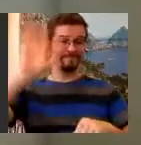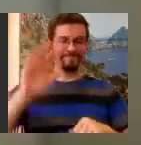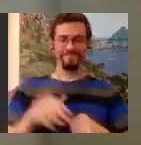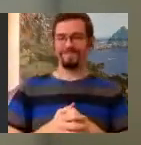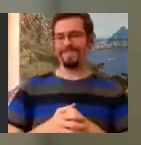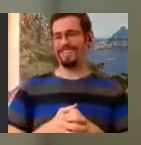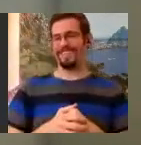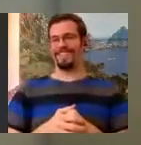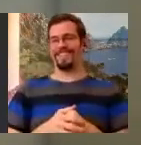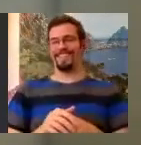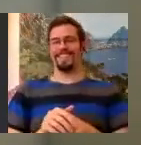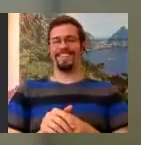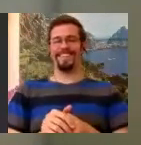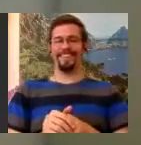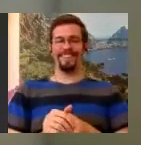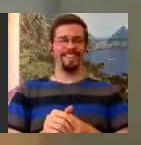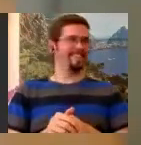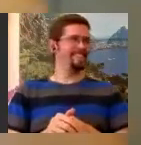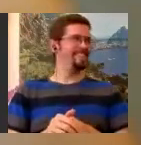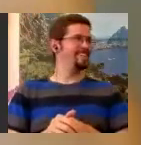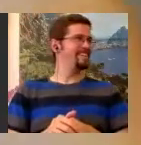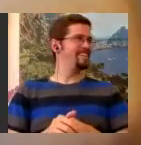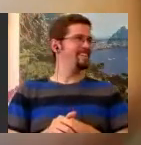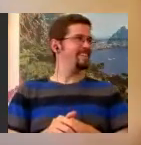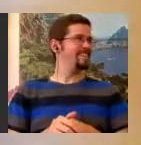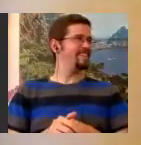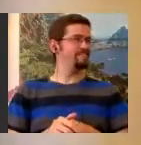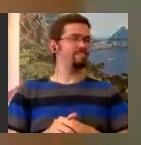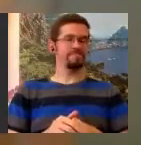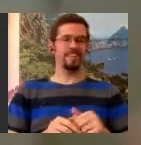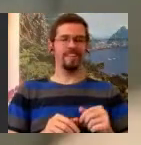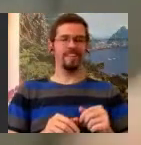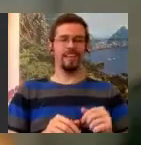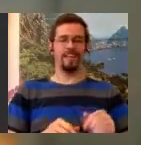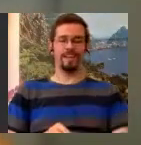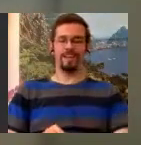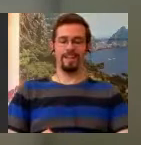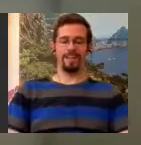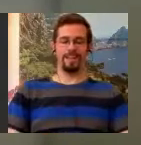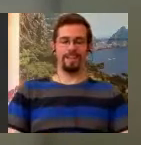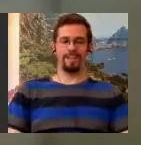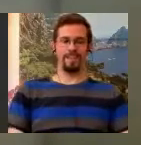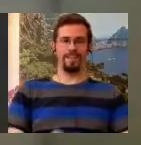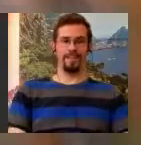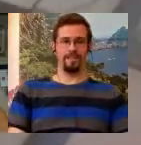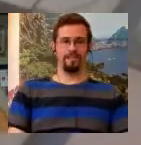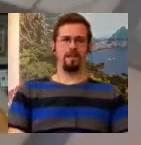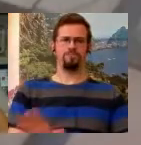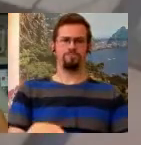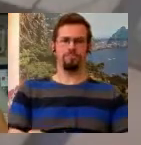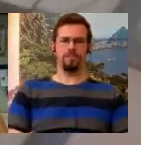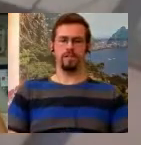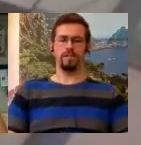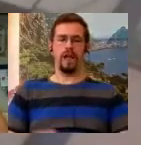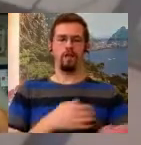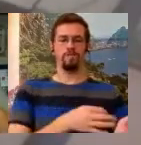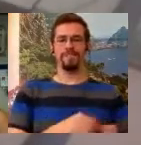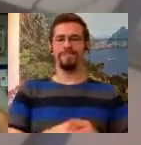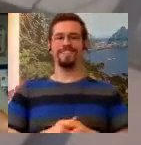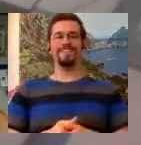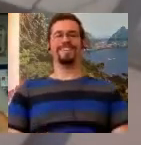confusing. Bye-bye. Sorry, Maria. It is really fascinating. No problem. It's funny. No